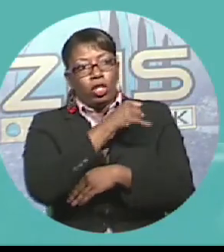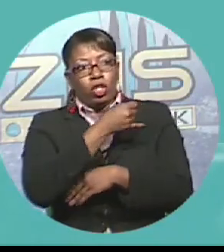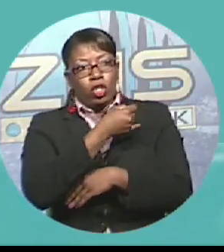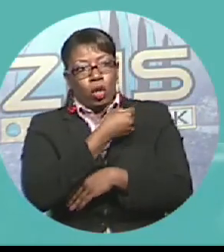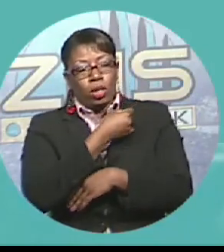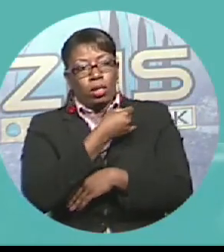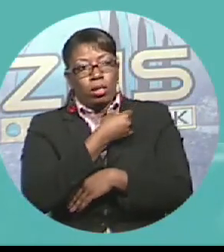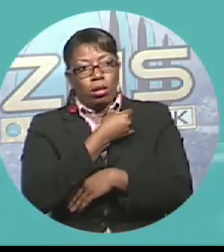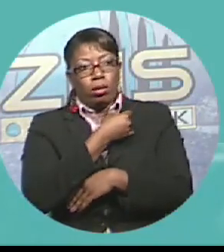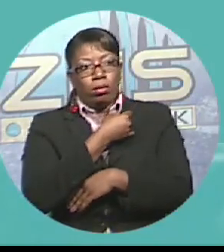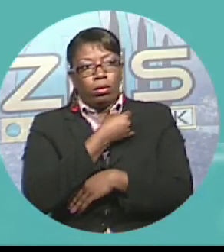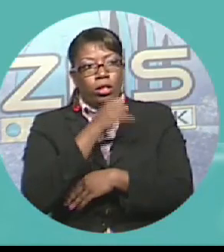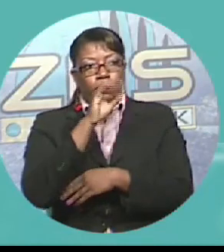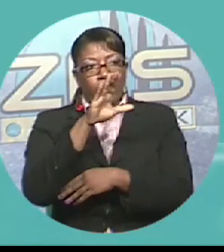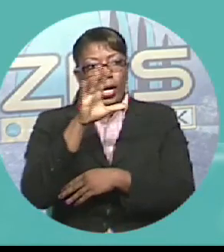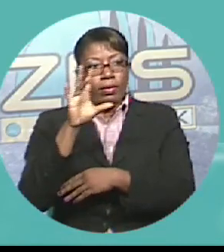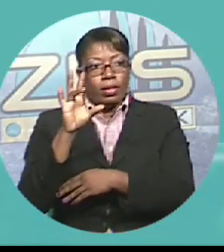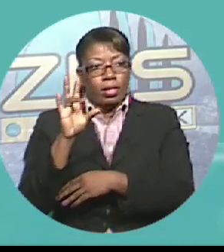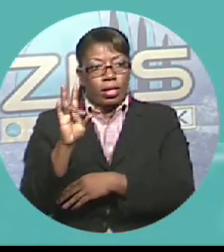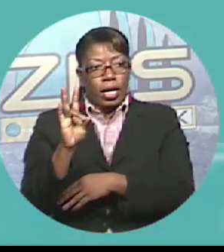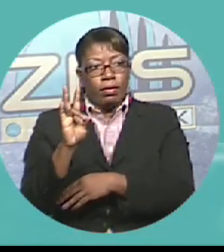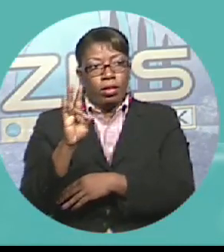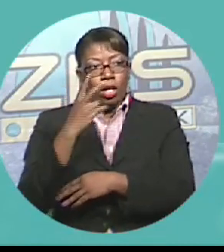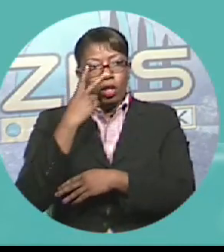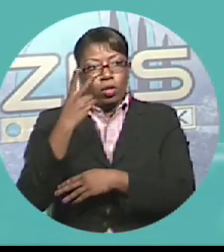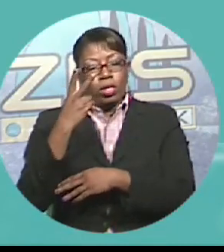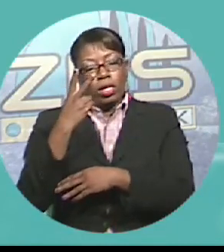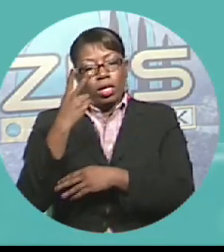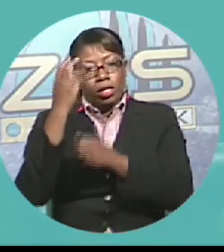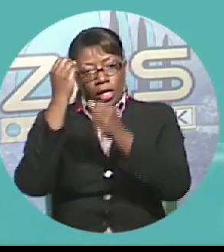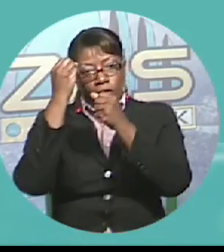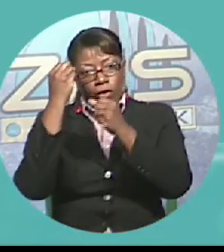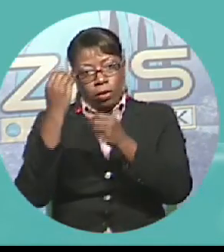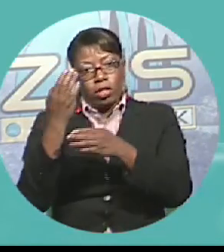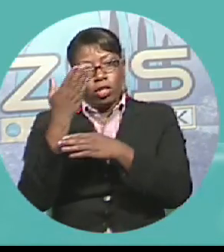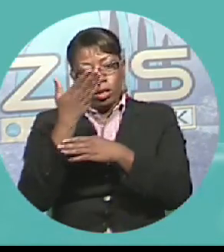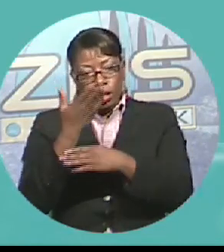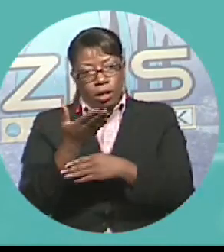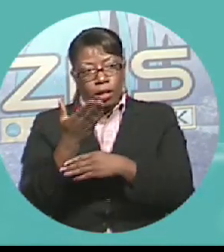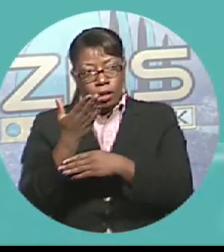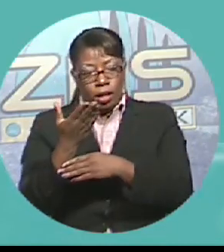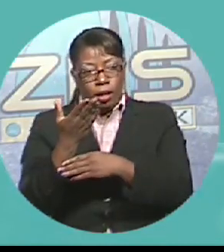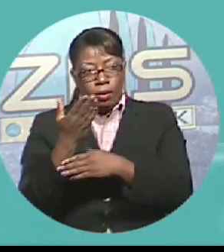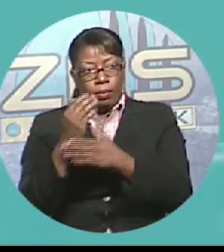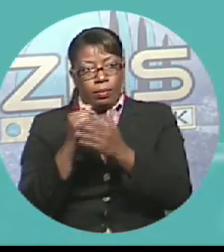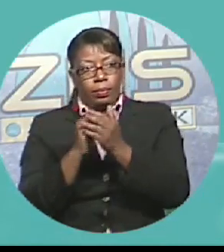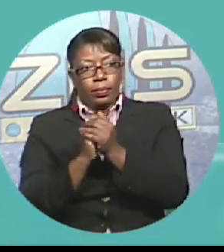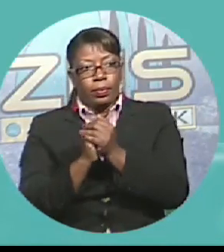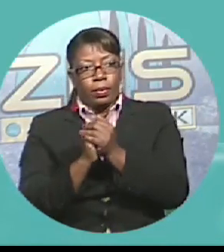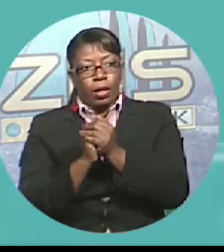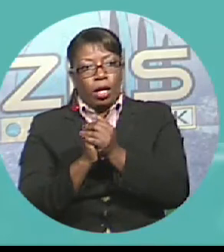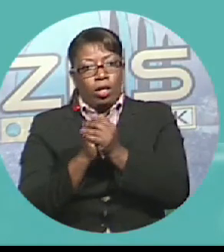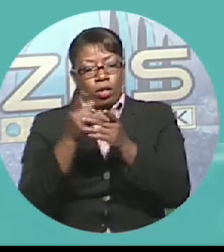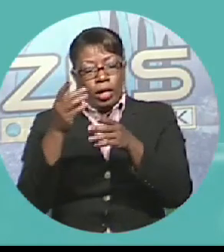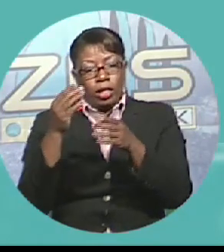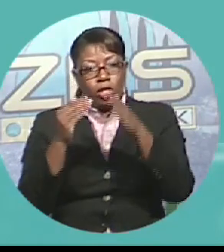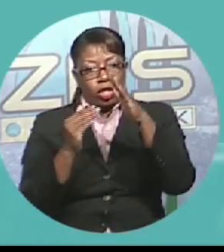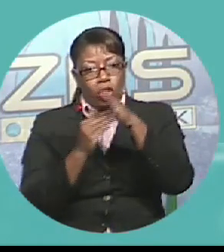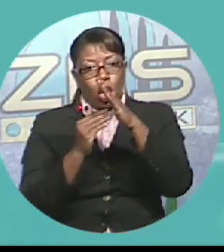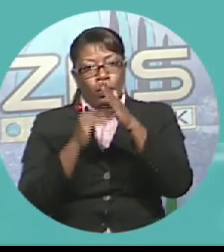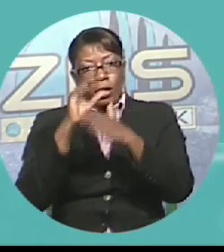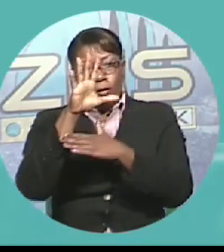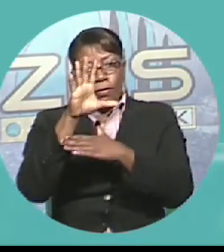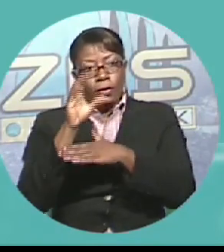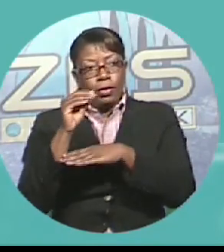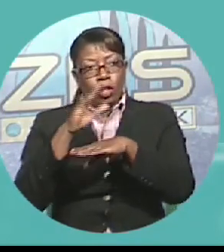is a 5'7", 125-pound 9th grader at SC McPherson. As always, you can keep up to date with the top 50 by